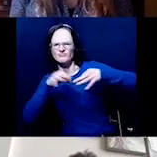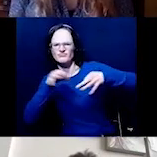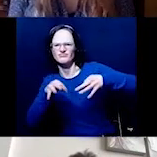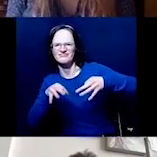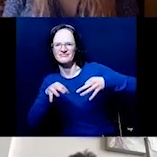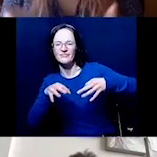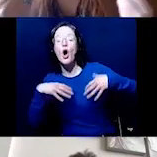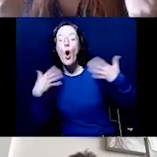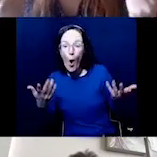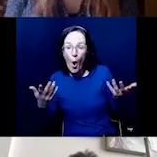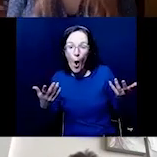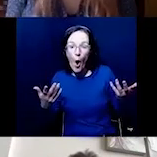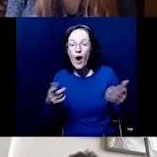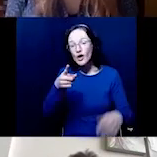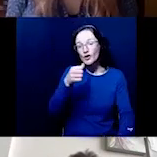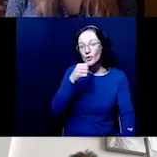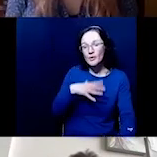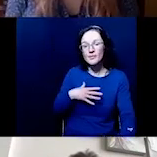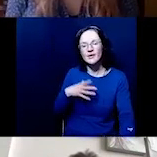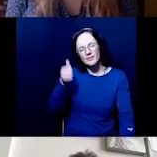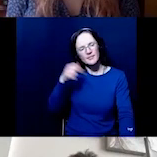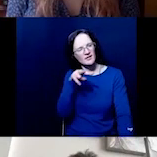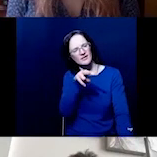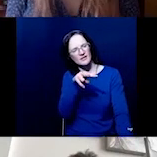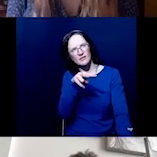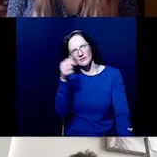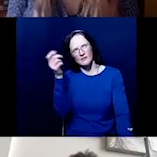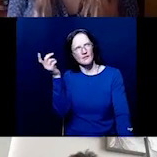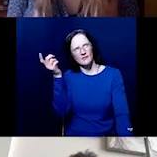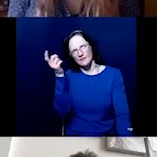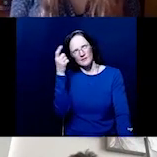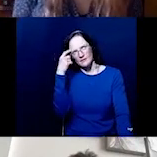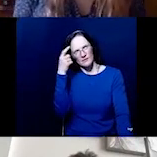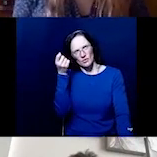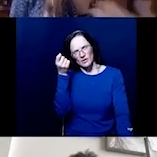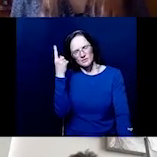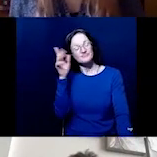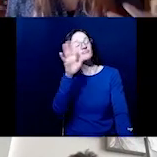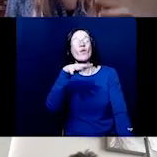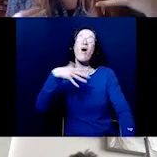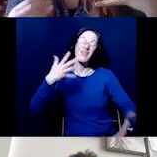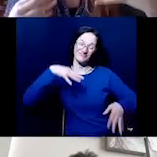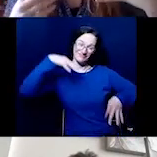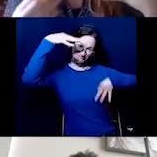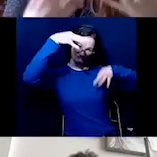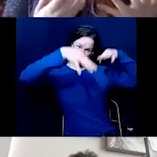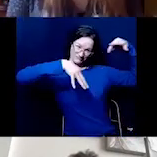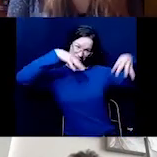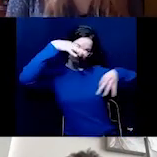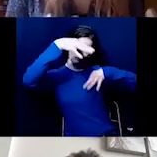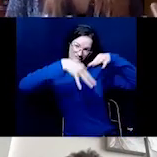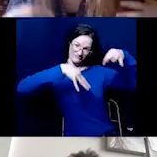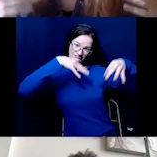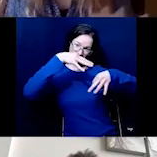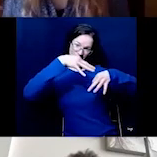to you because he assumes you don't know because you're a woman. So already this is frustrating for me because on the basis that